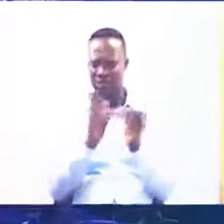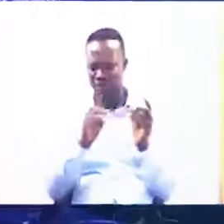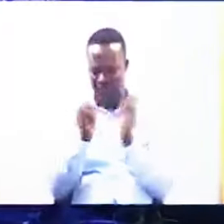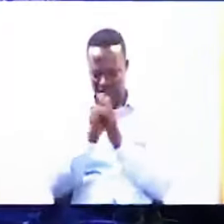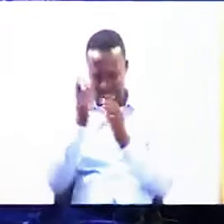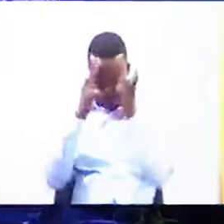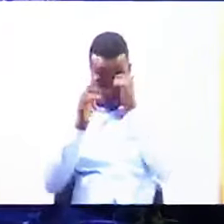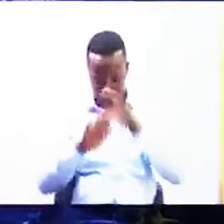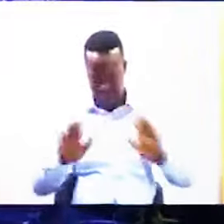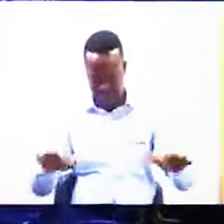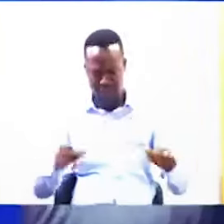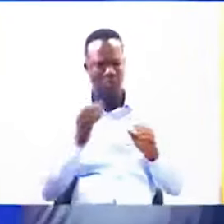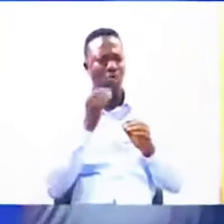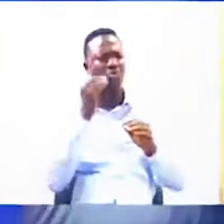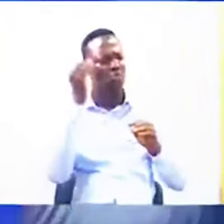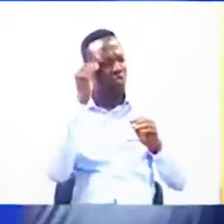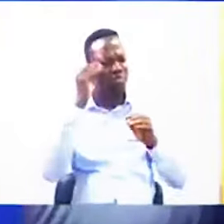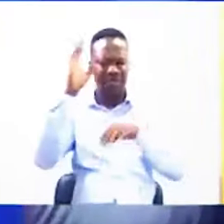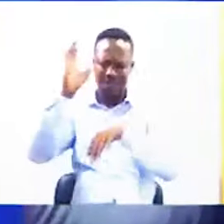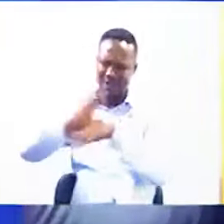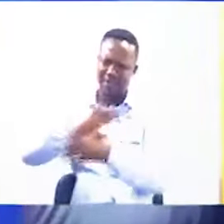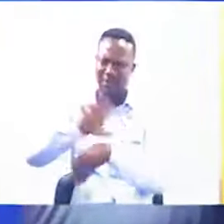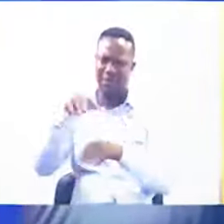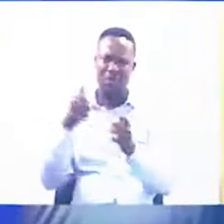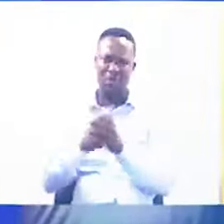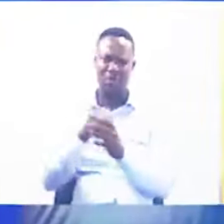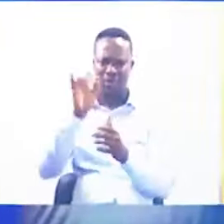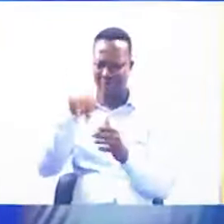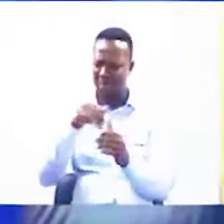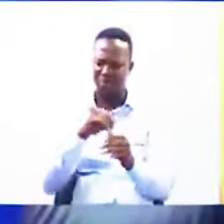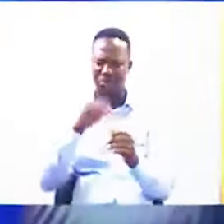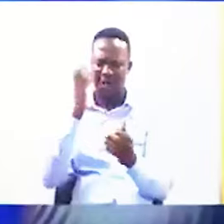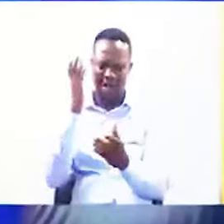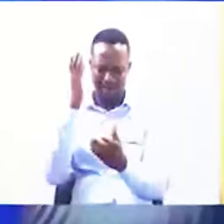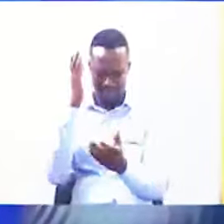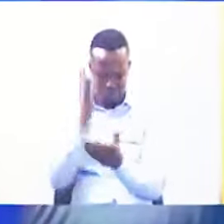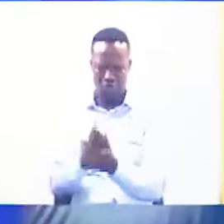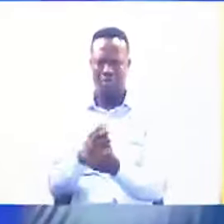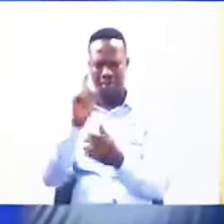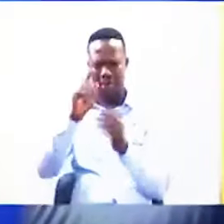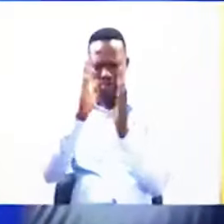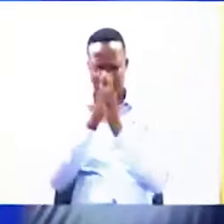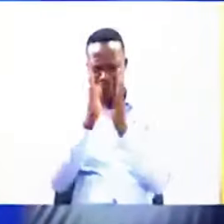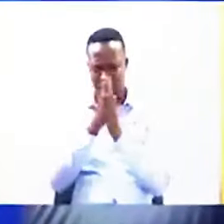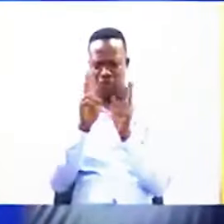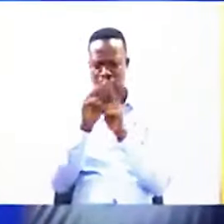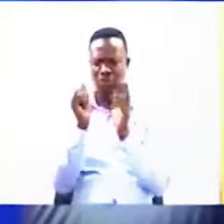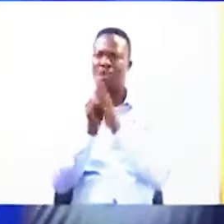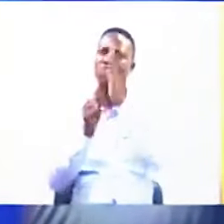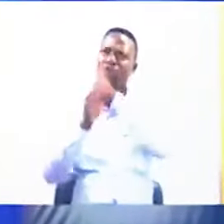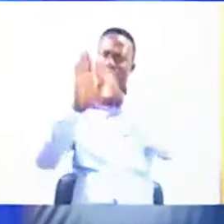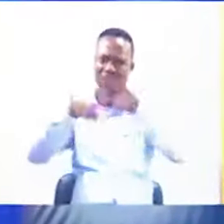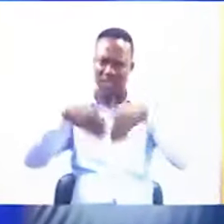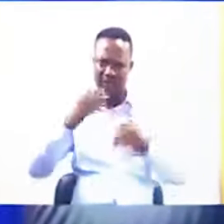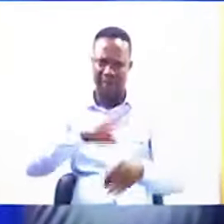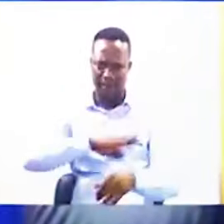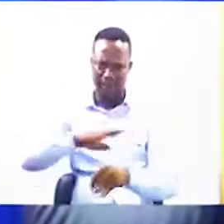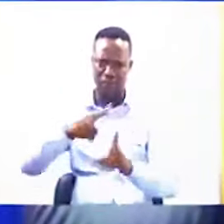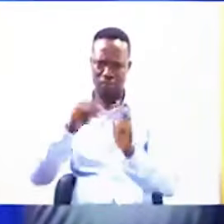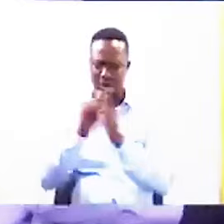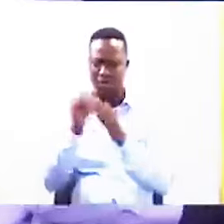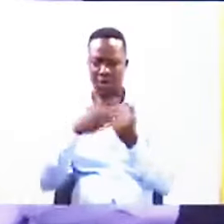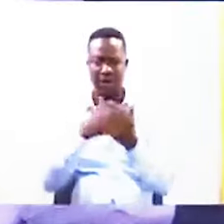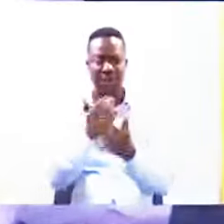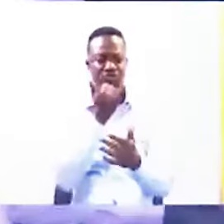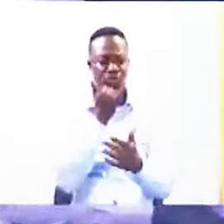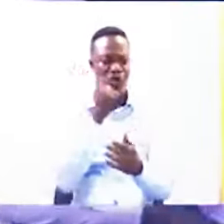our homes, at the peril of the church. Shall we pray that God will have mercy upon us, granted that boldness to be able to stand for